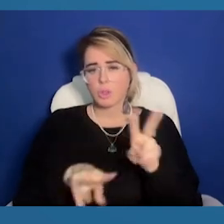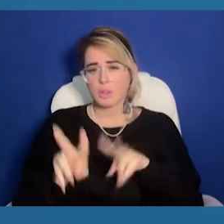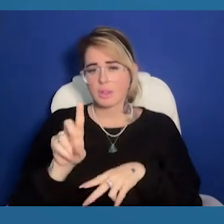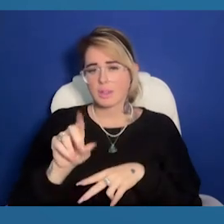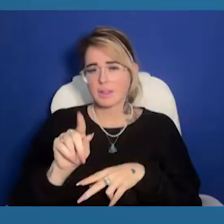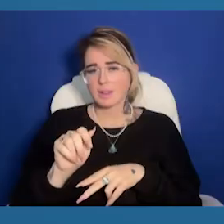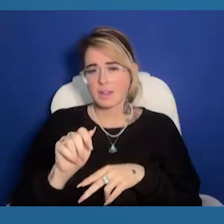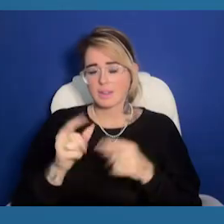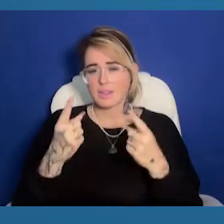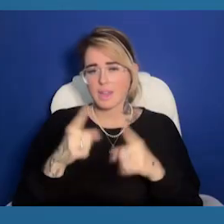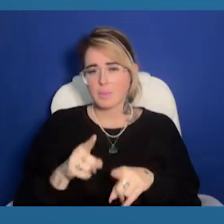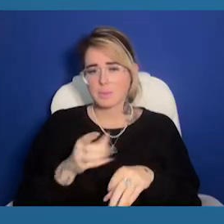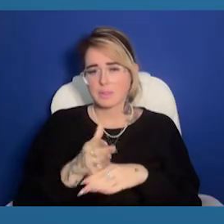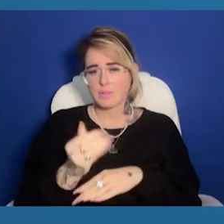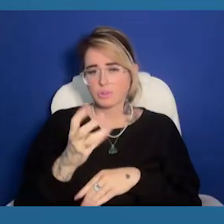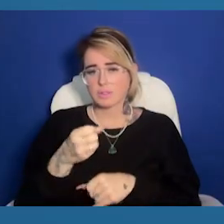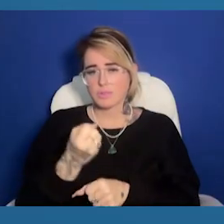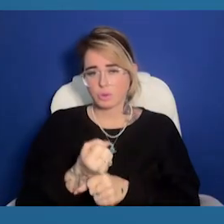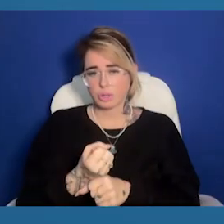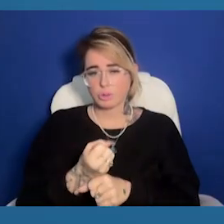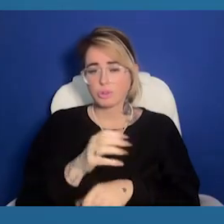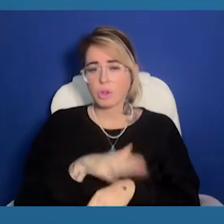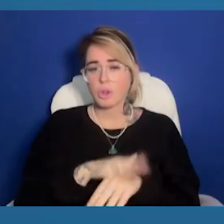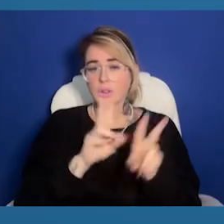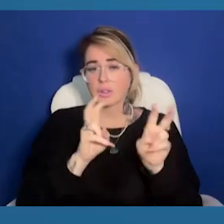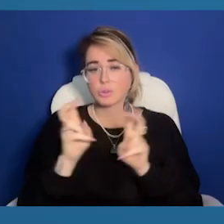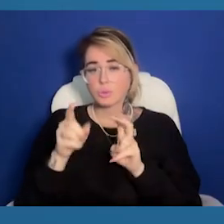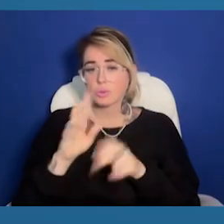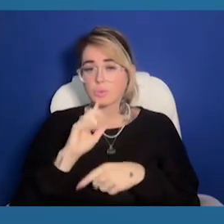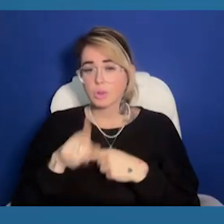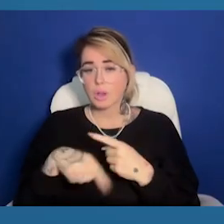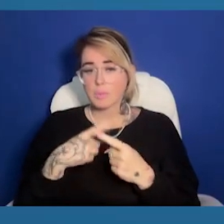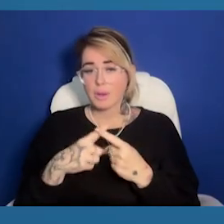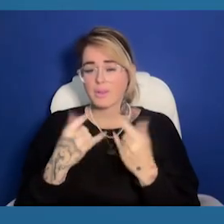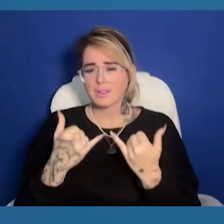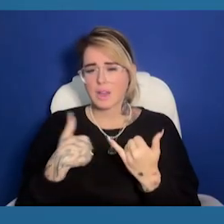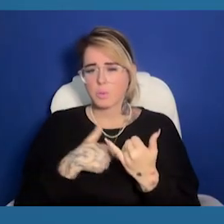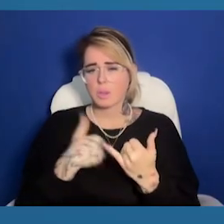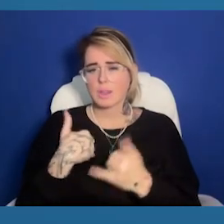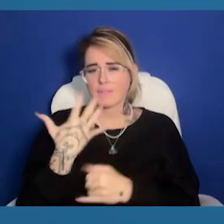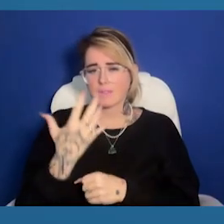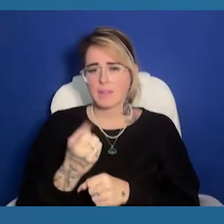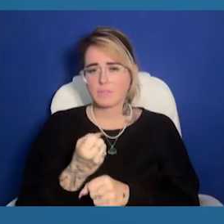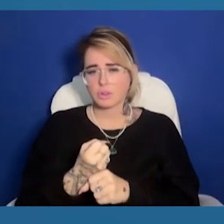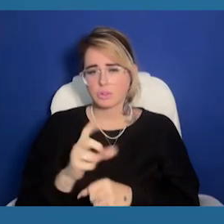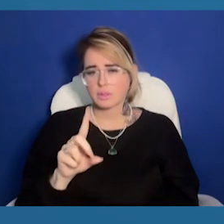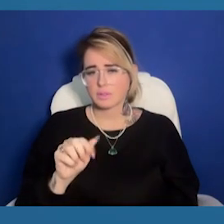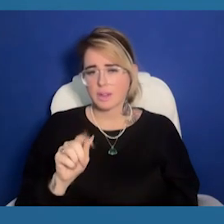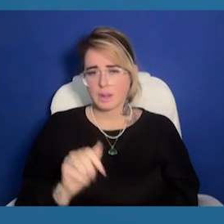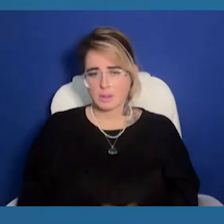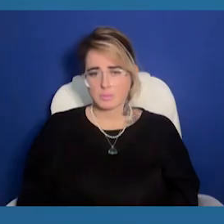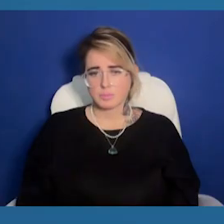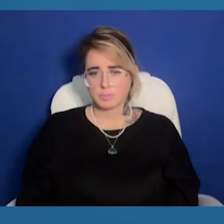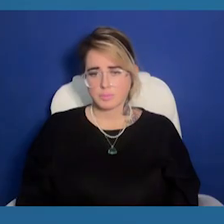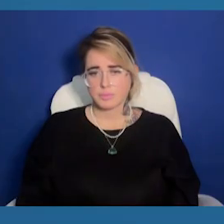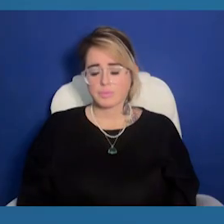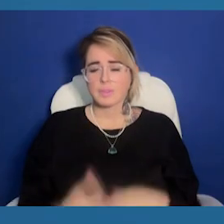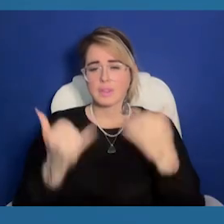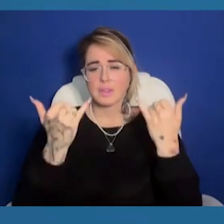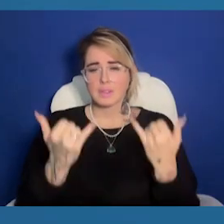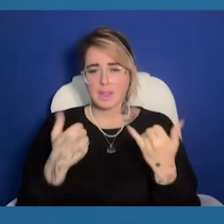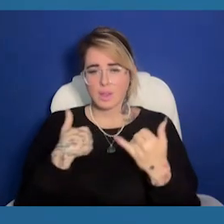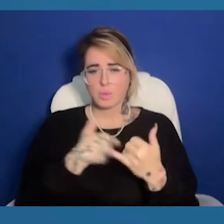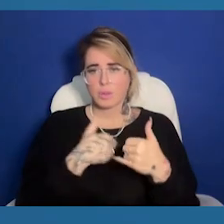after several years on the issues that you're talking about. So now we have 5 years of data. Now we have